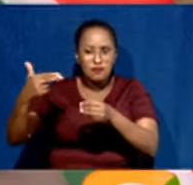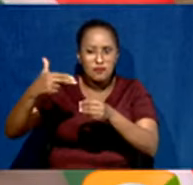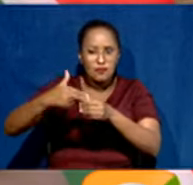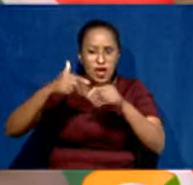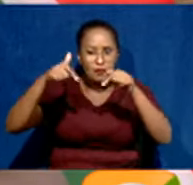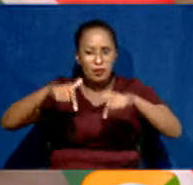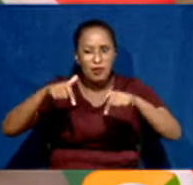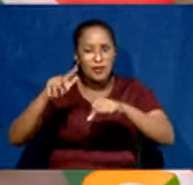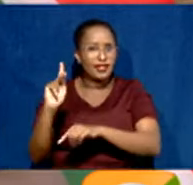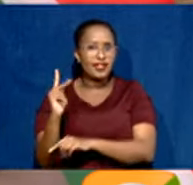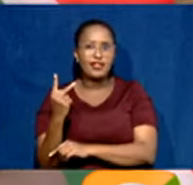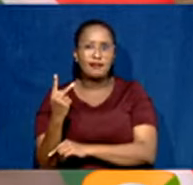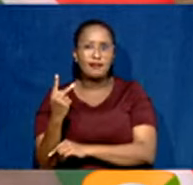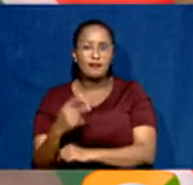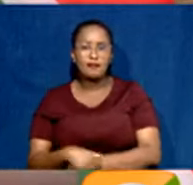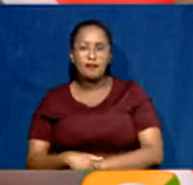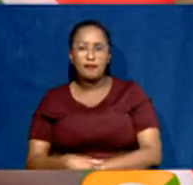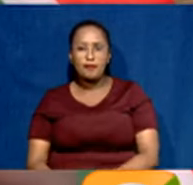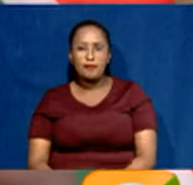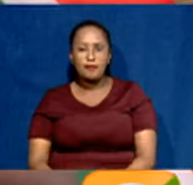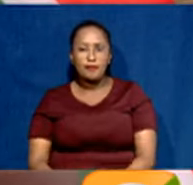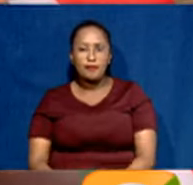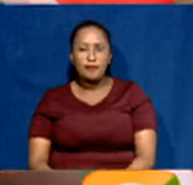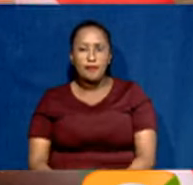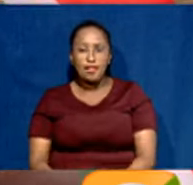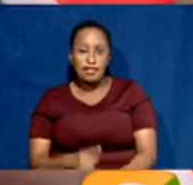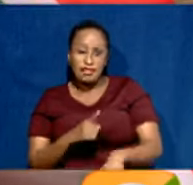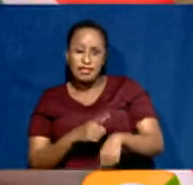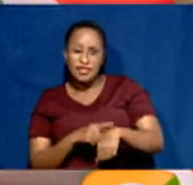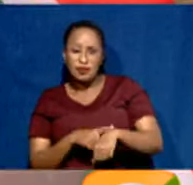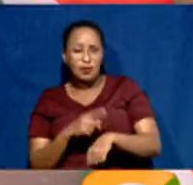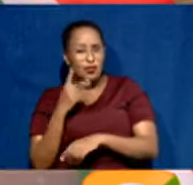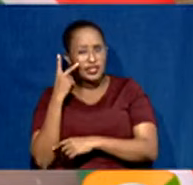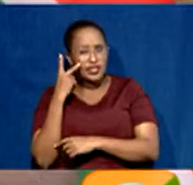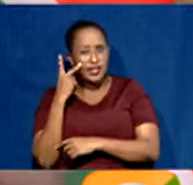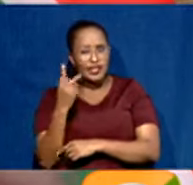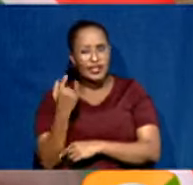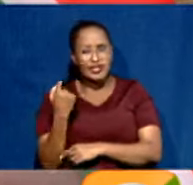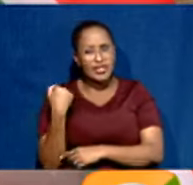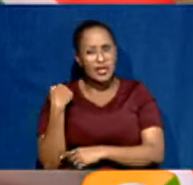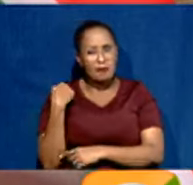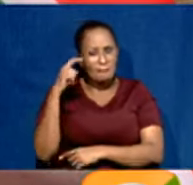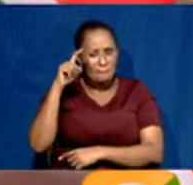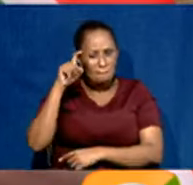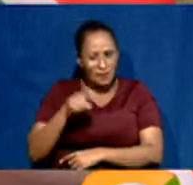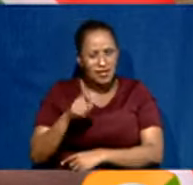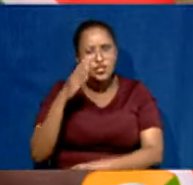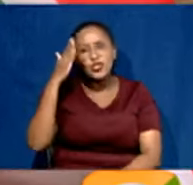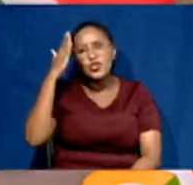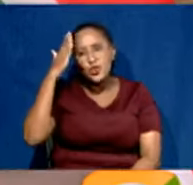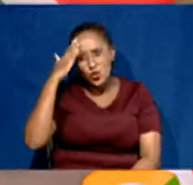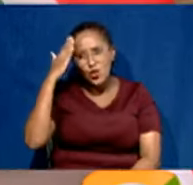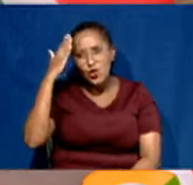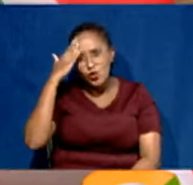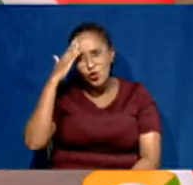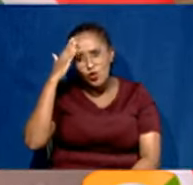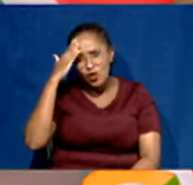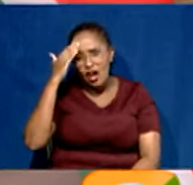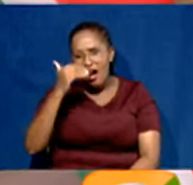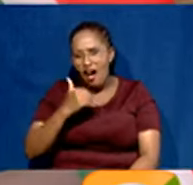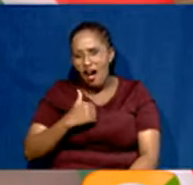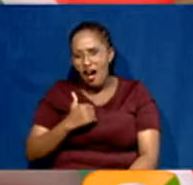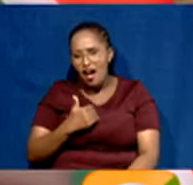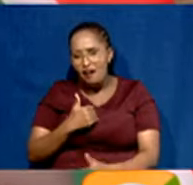Kenya, right? So when you look at the figures, you must know that there is a component of